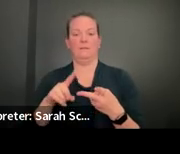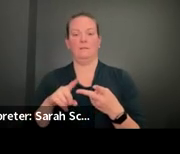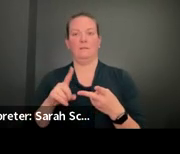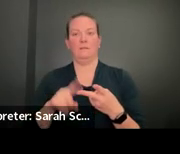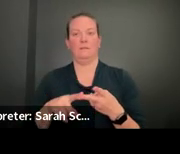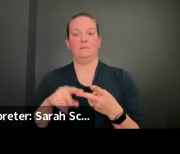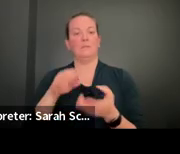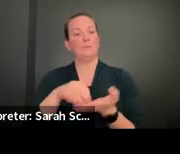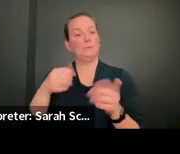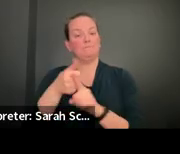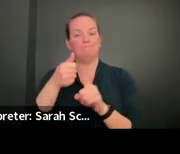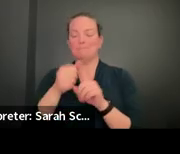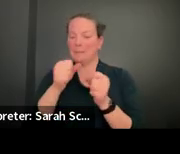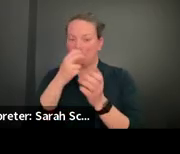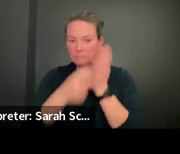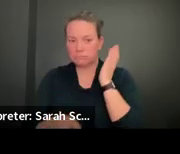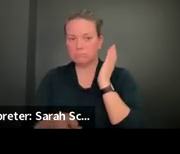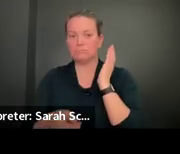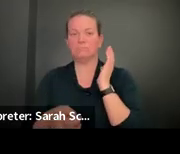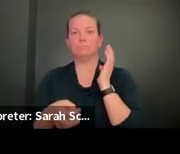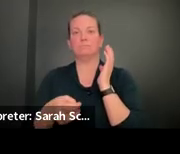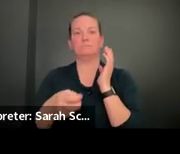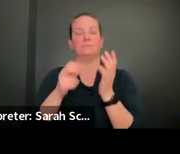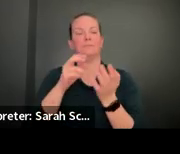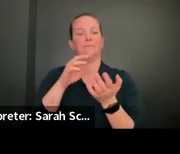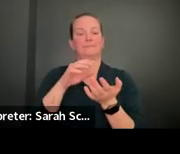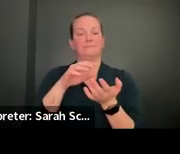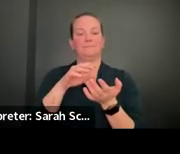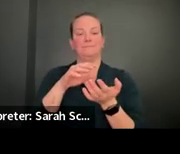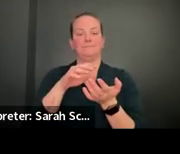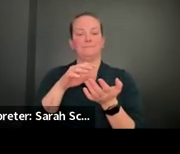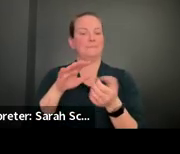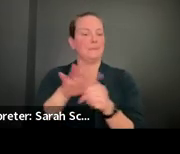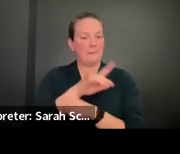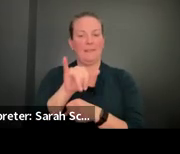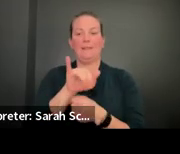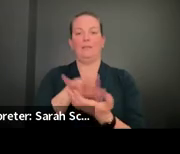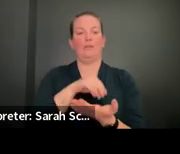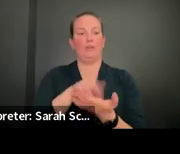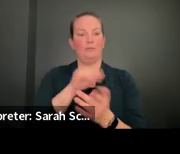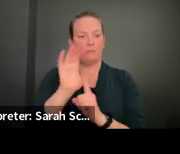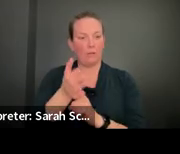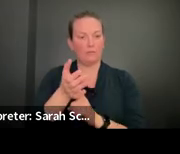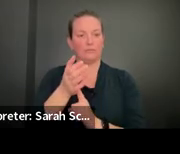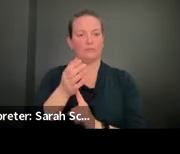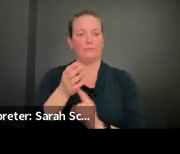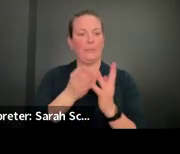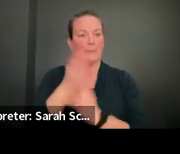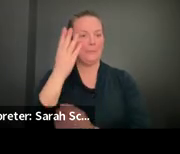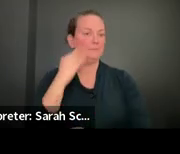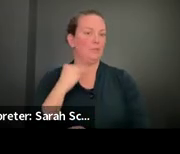students to immerse in another culture, and when by experience deaf life